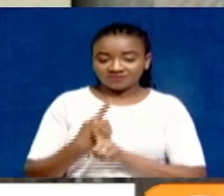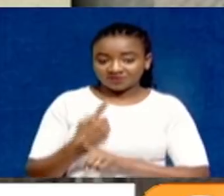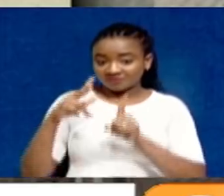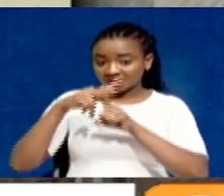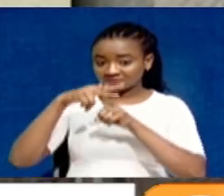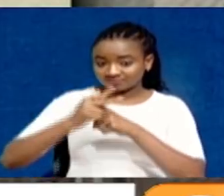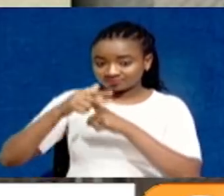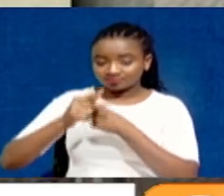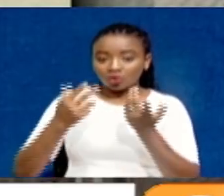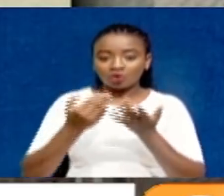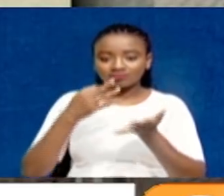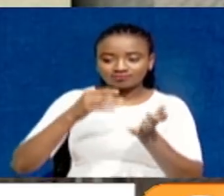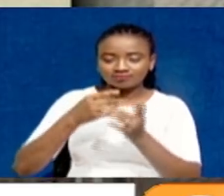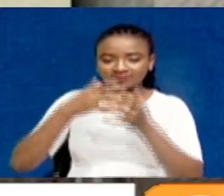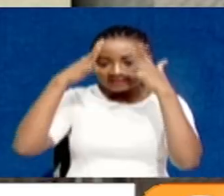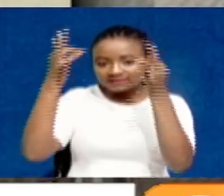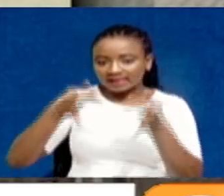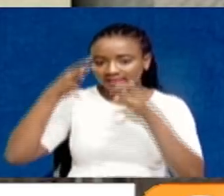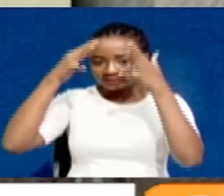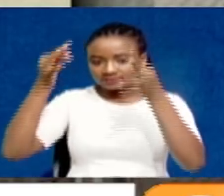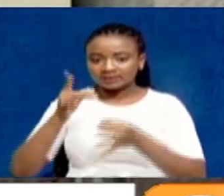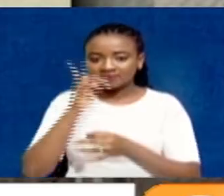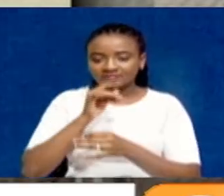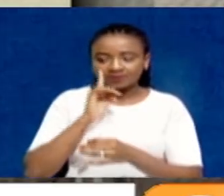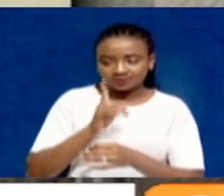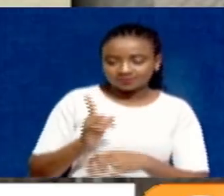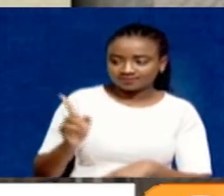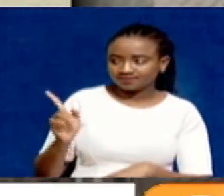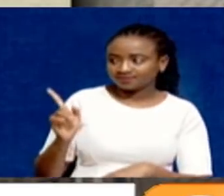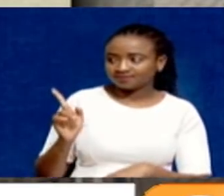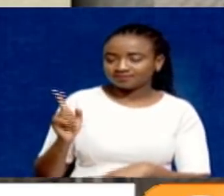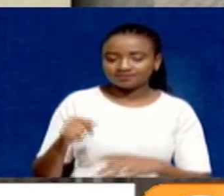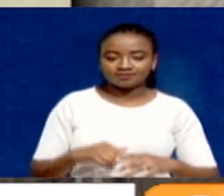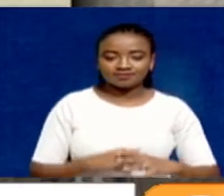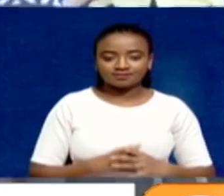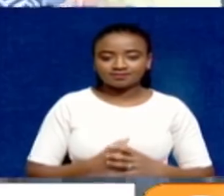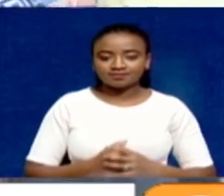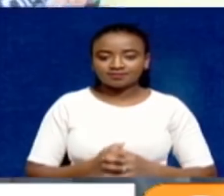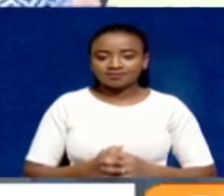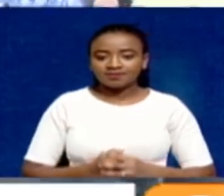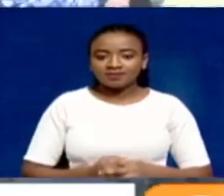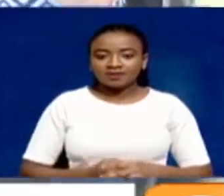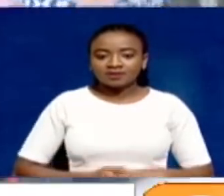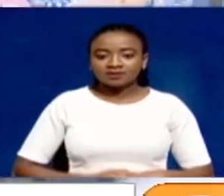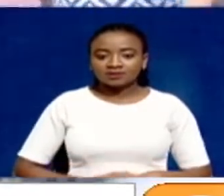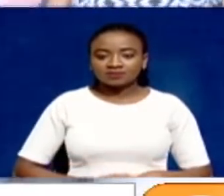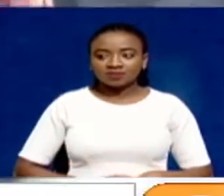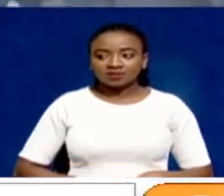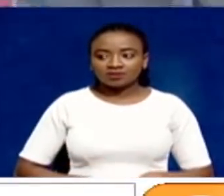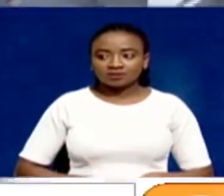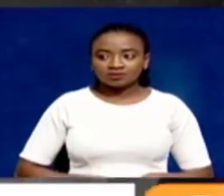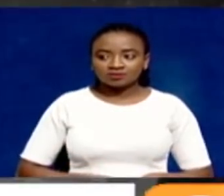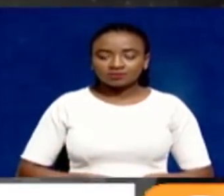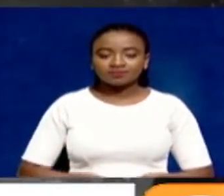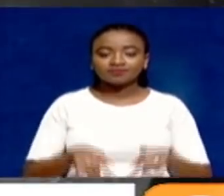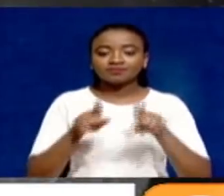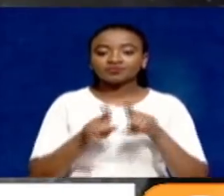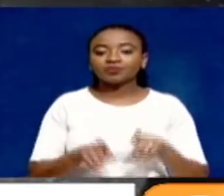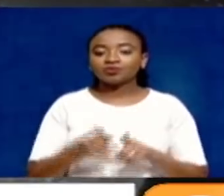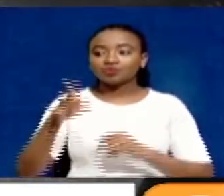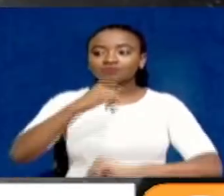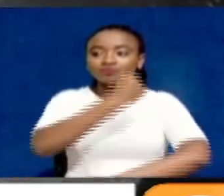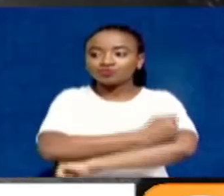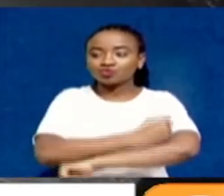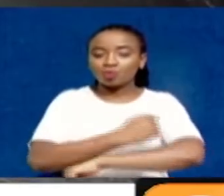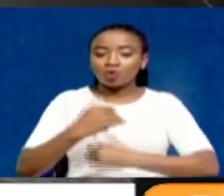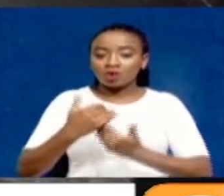and removal of all cubicle doors to ease movement in case of emergencies. The burden of rebuilding schools has been